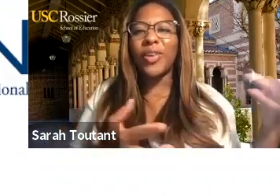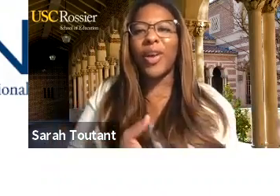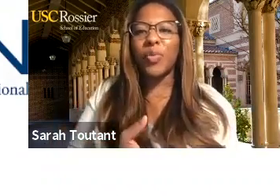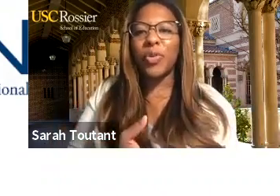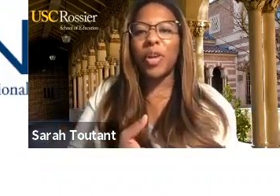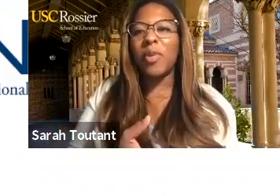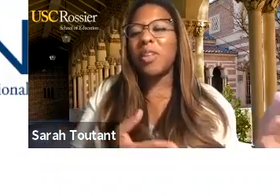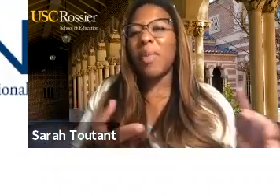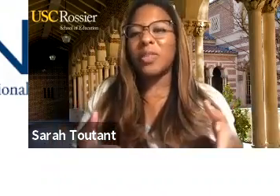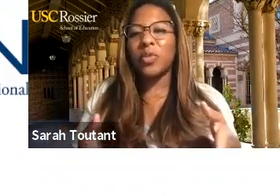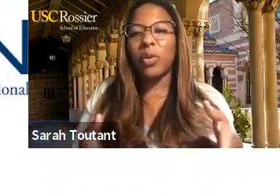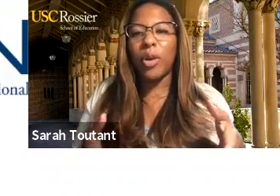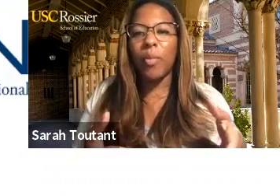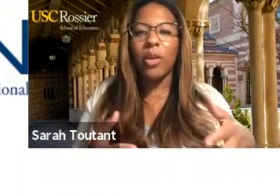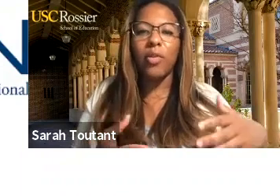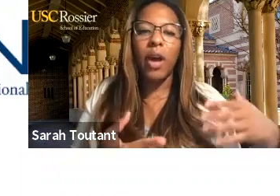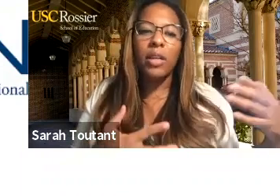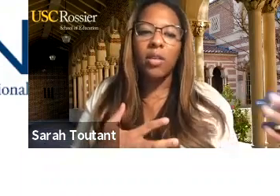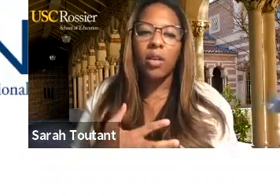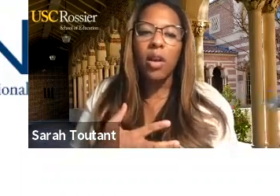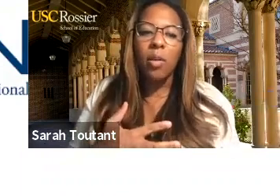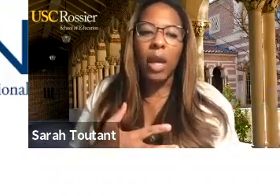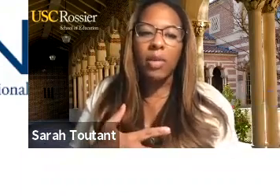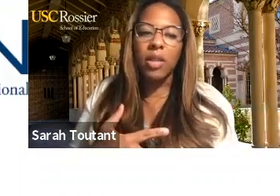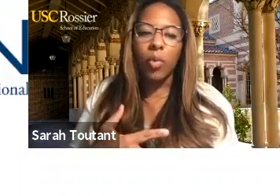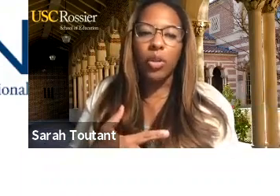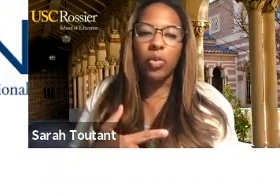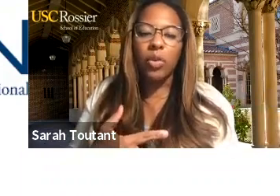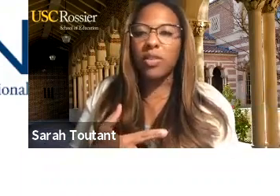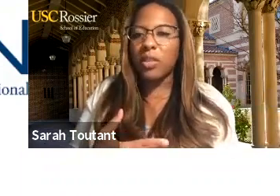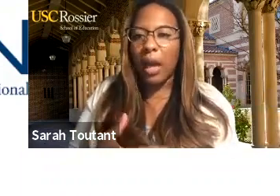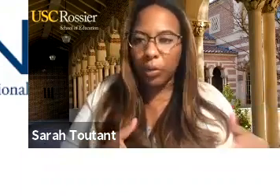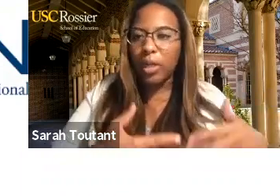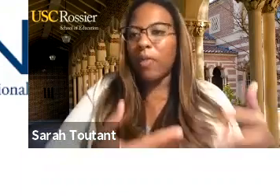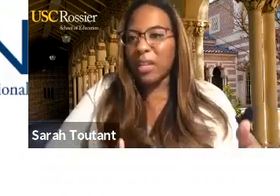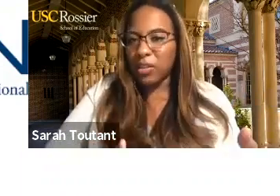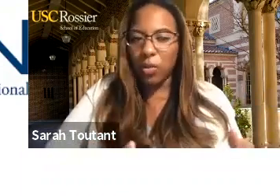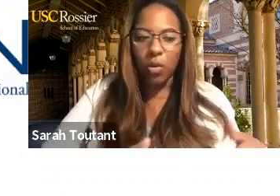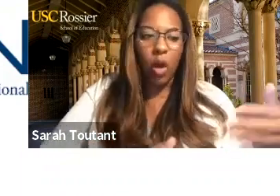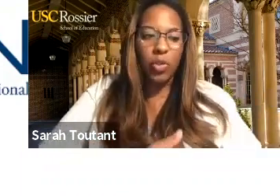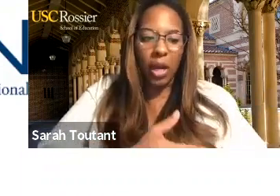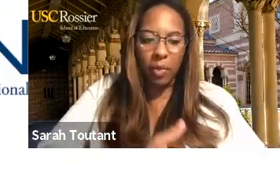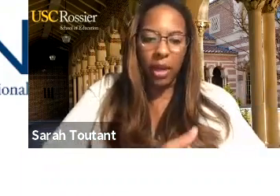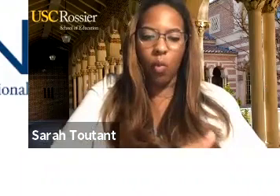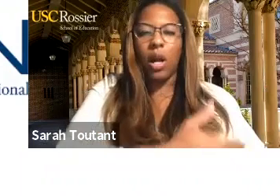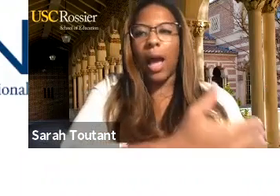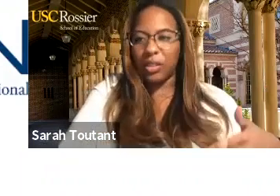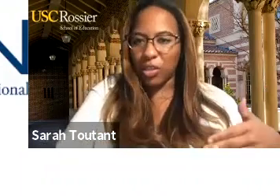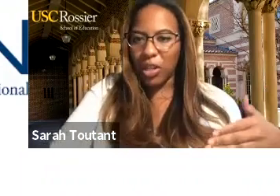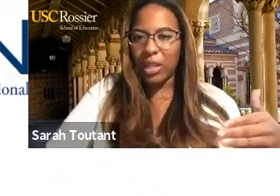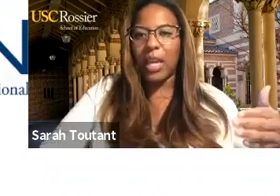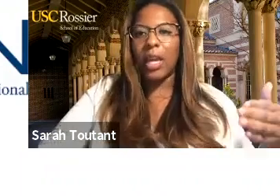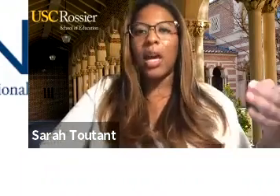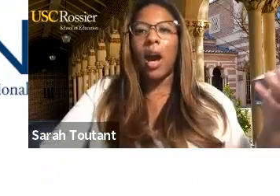you're in an undergraduate program, even in a master's program, right, your advisor might be someone who does just that, literally advises you, helps you kind of pick out what